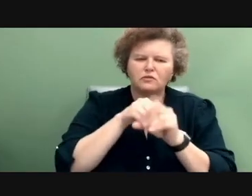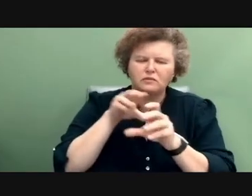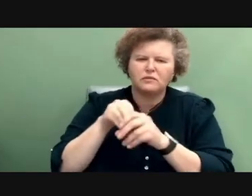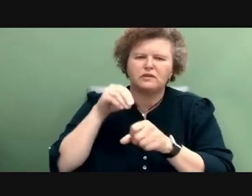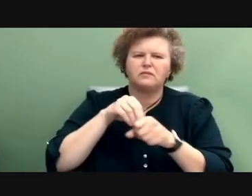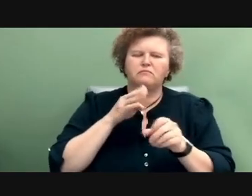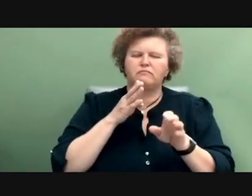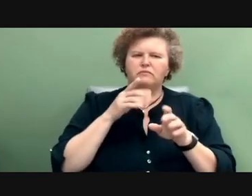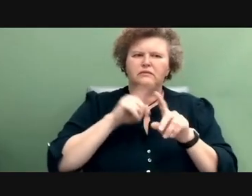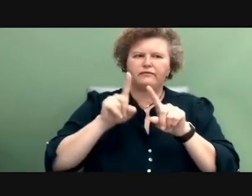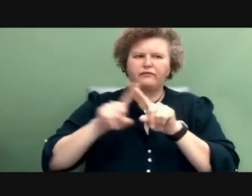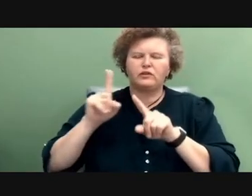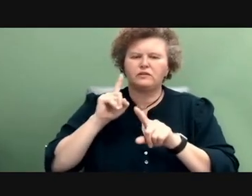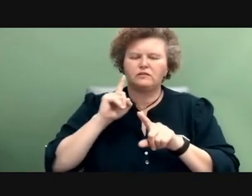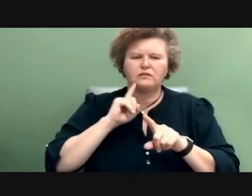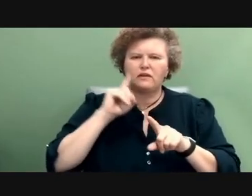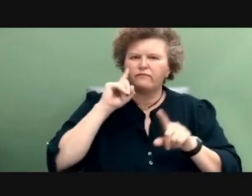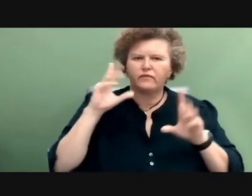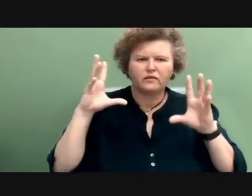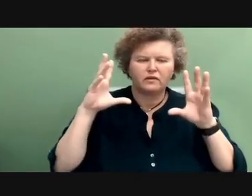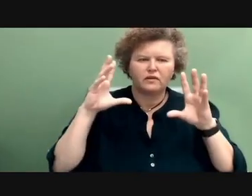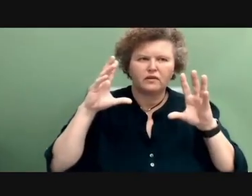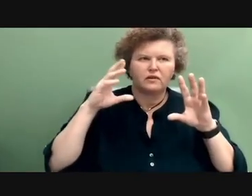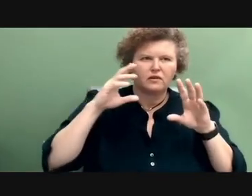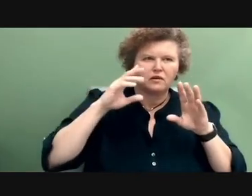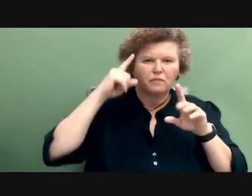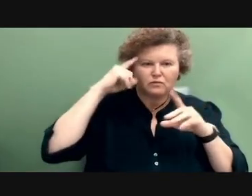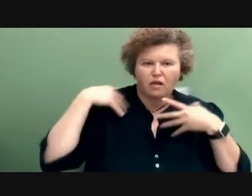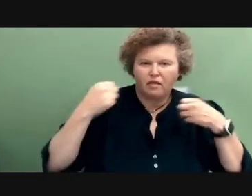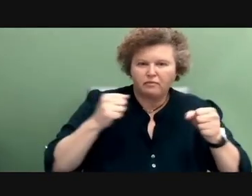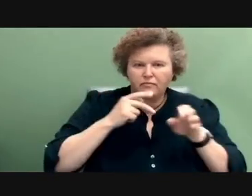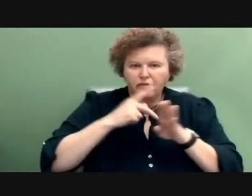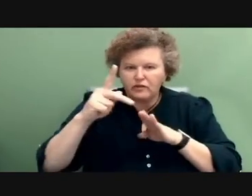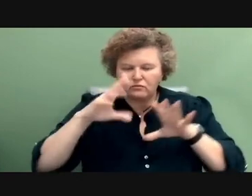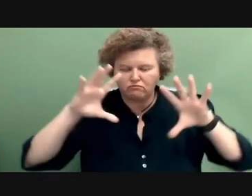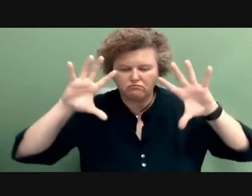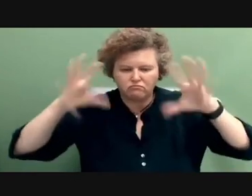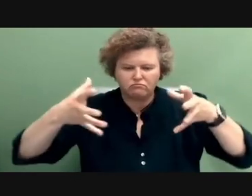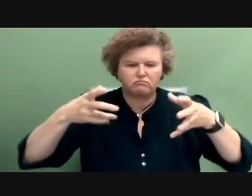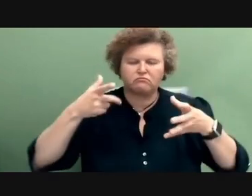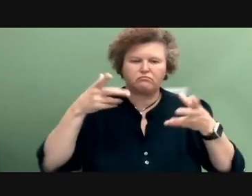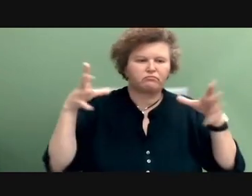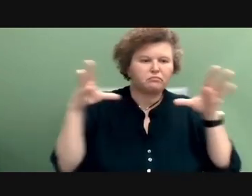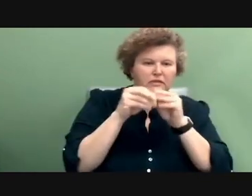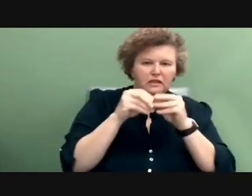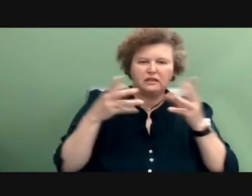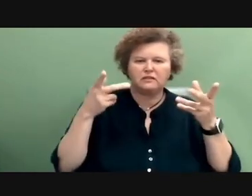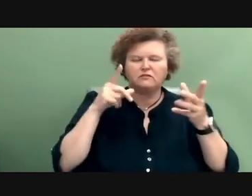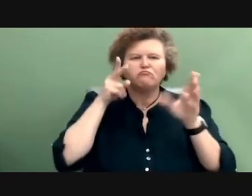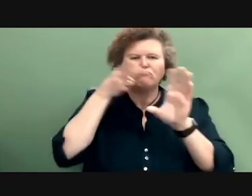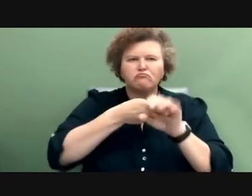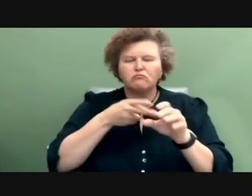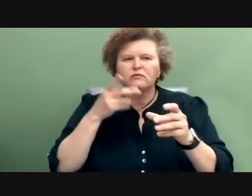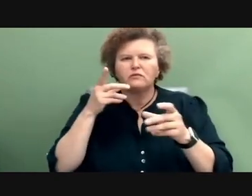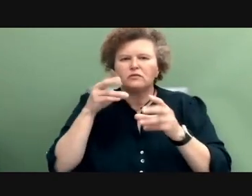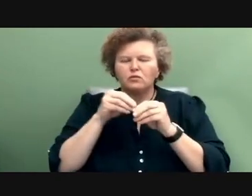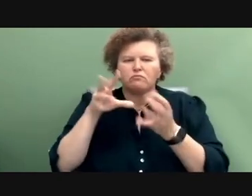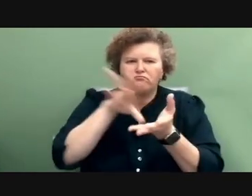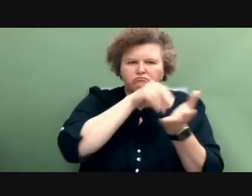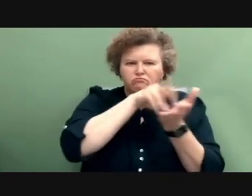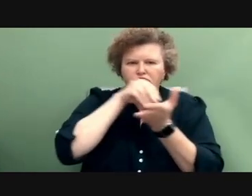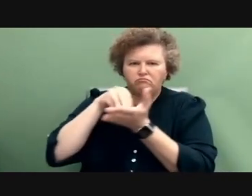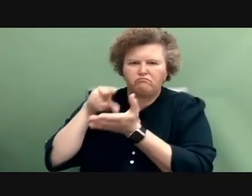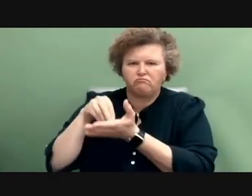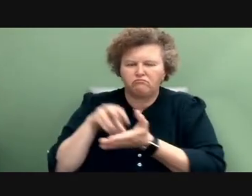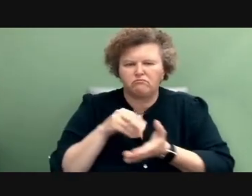Amanda is involved with different deaf mental health professionals.